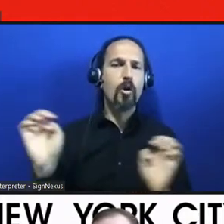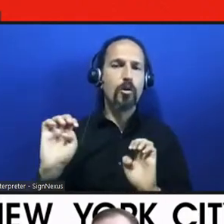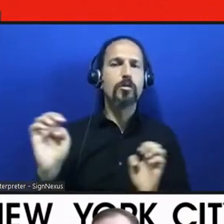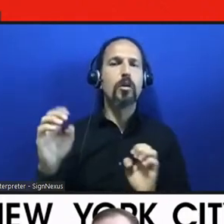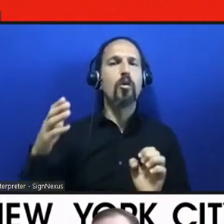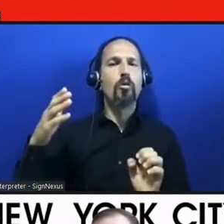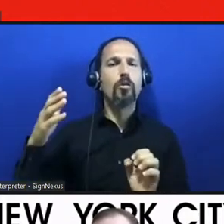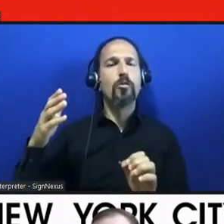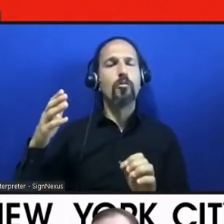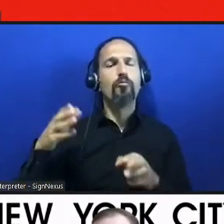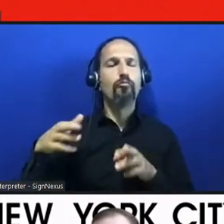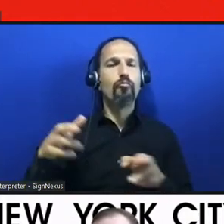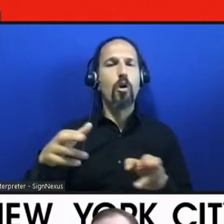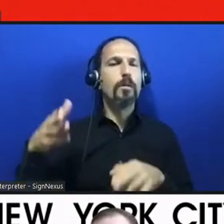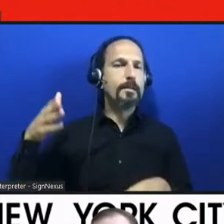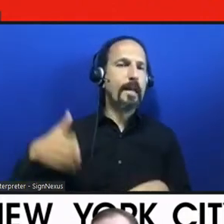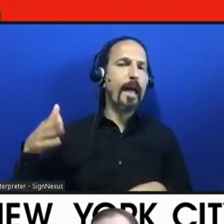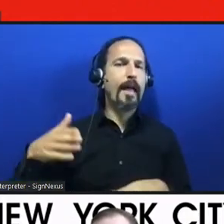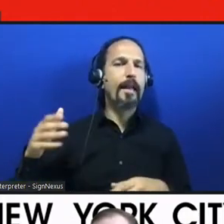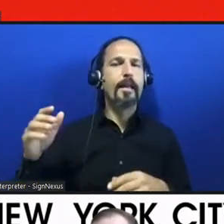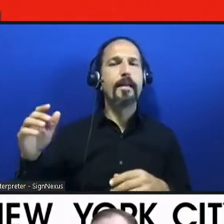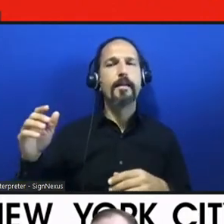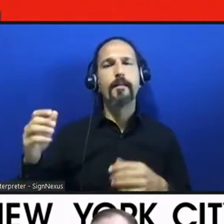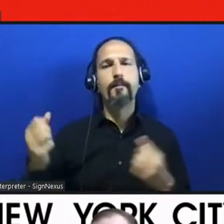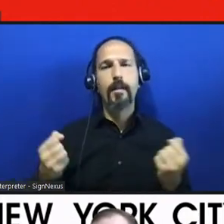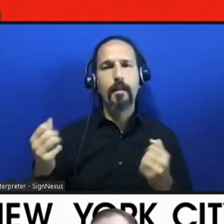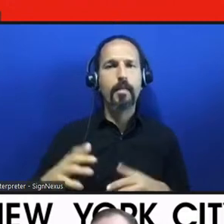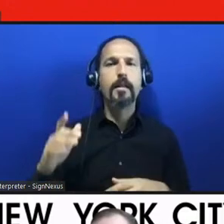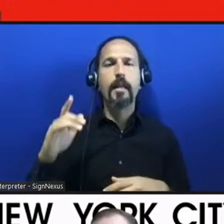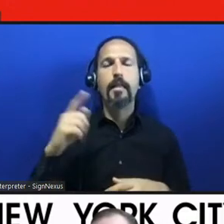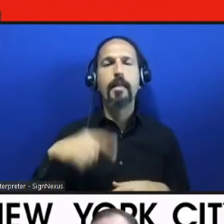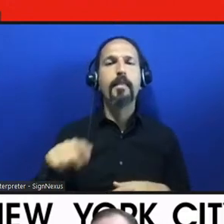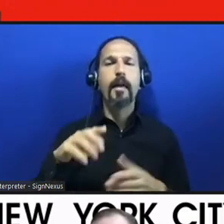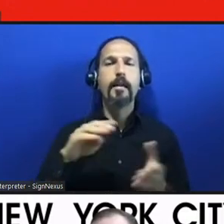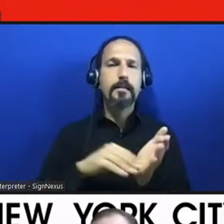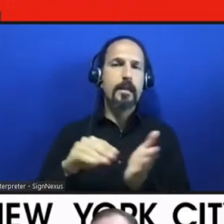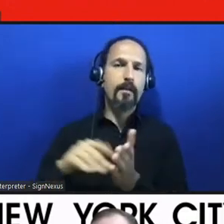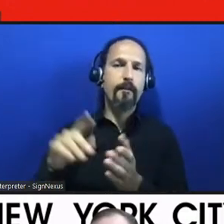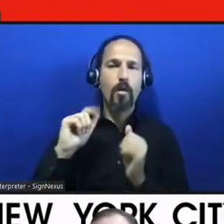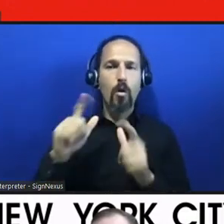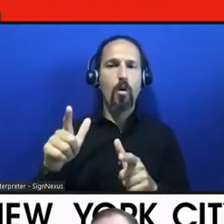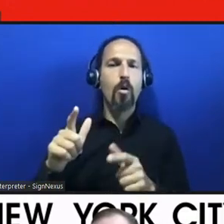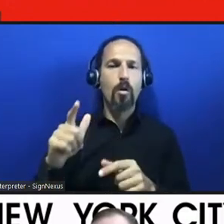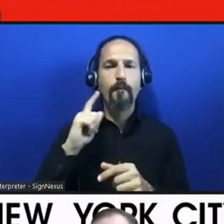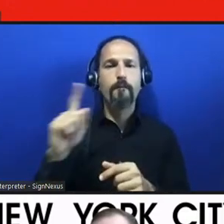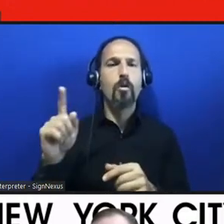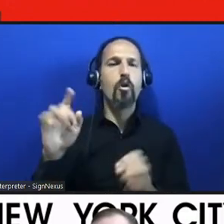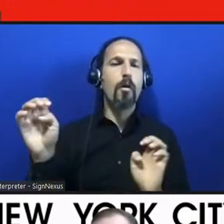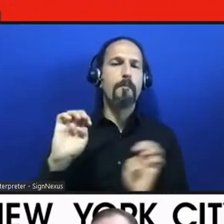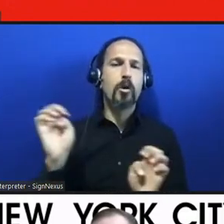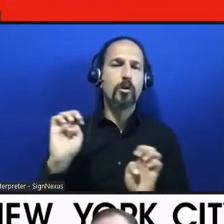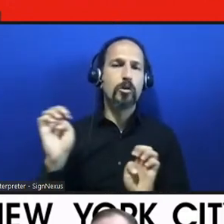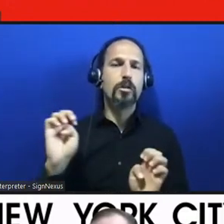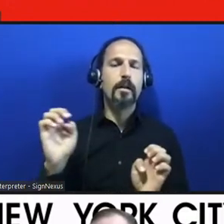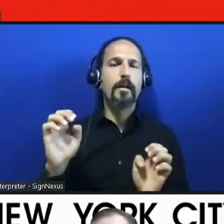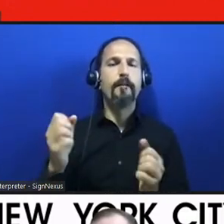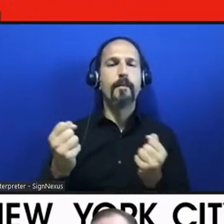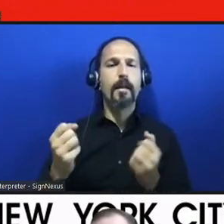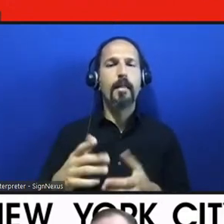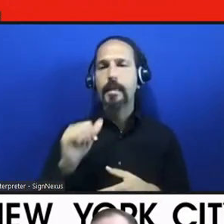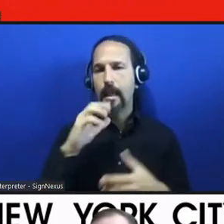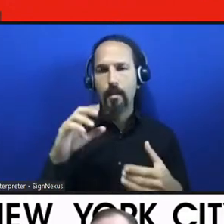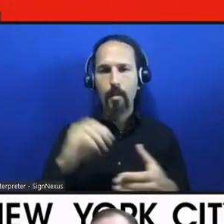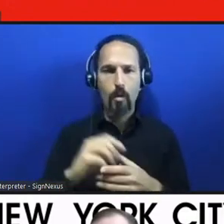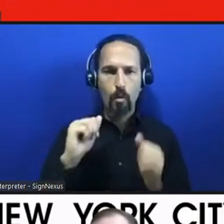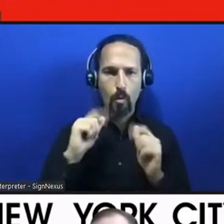service Vehicles the CB District legislation Exempted all vehicles defined as emergency vehicles but did not include